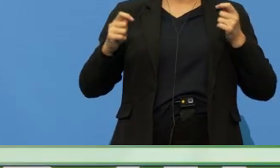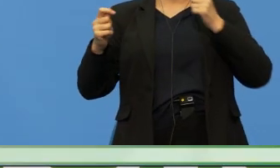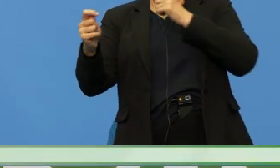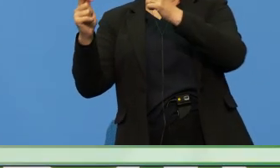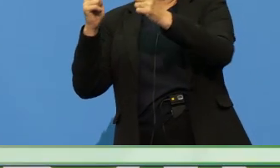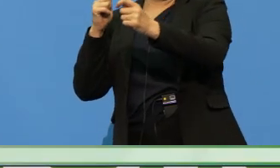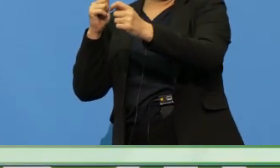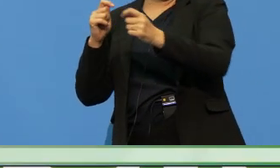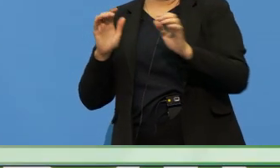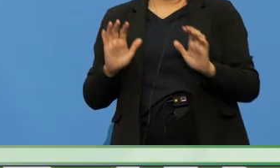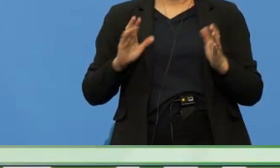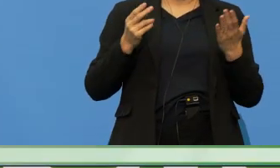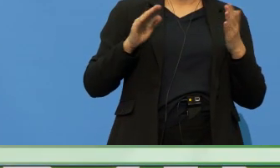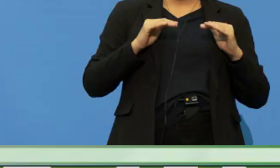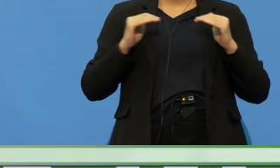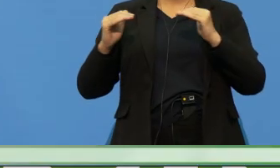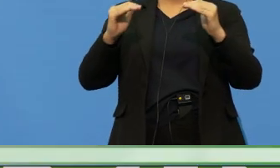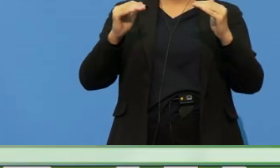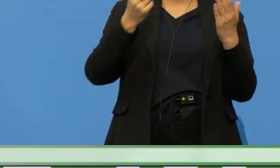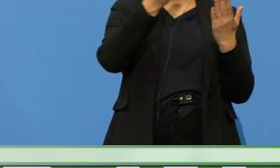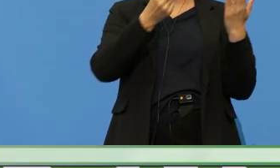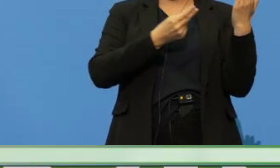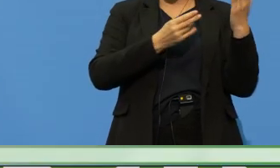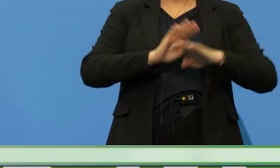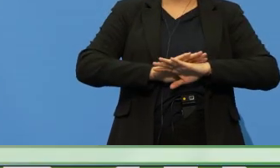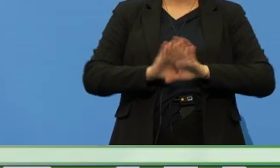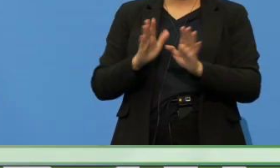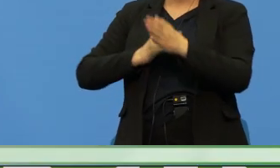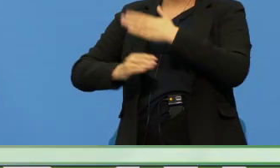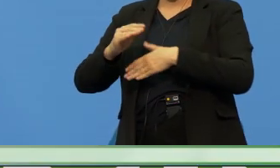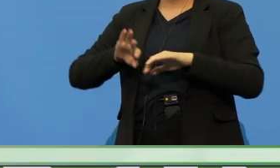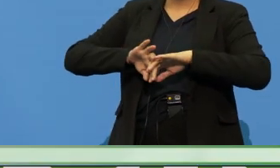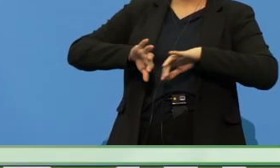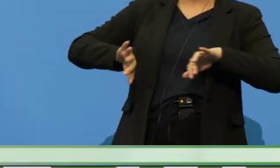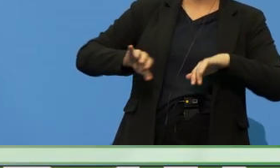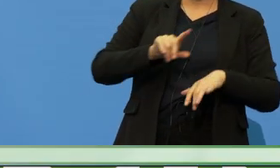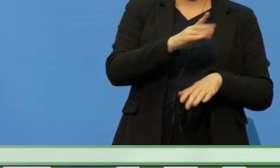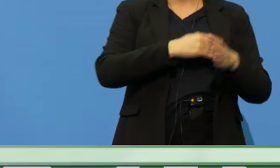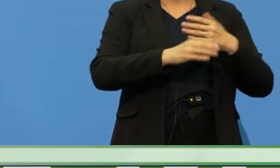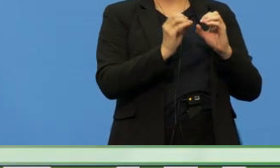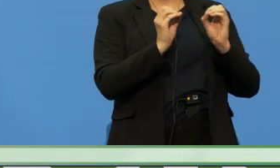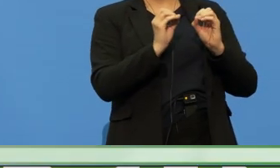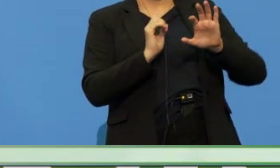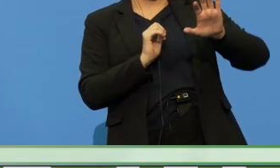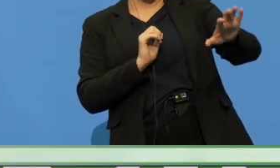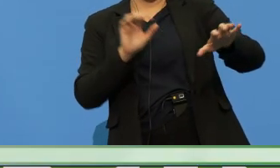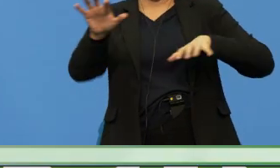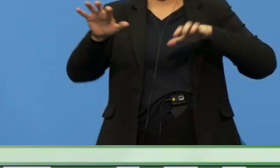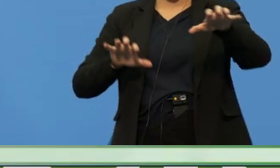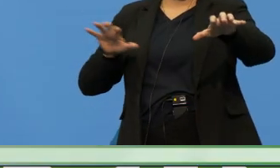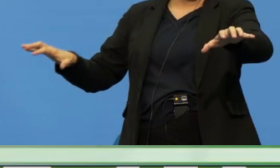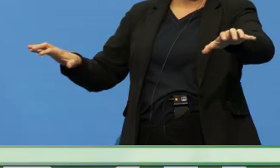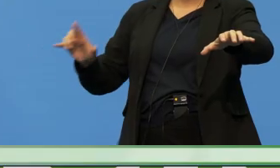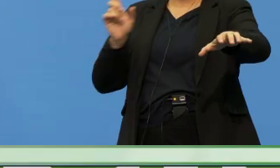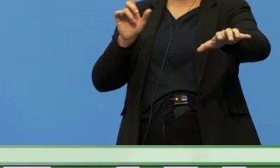us. There are no disabled, able-bodied, with or without. There is only an us,